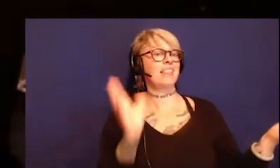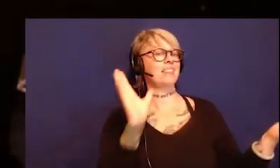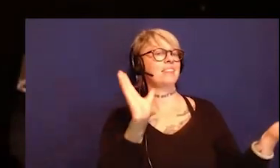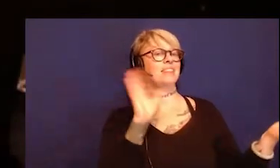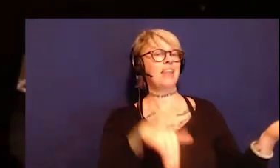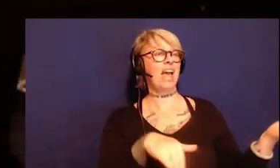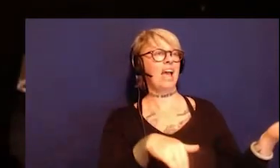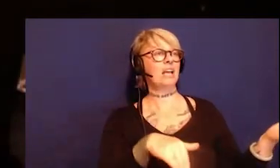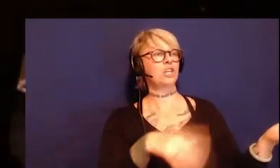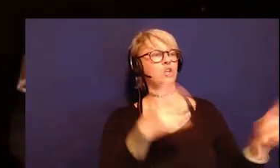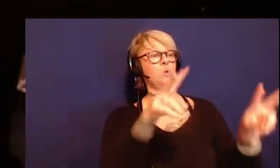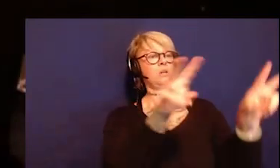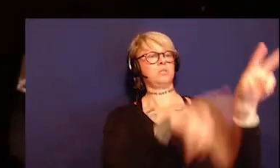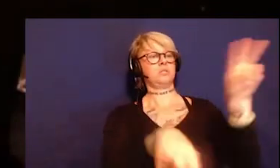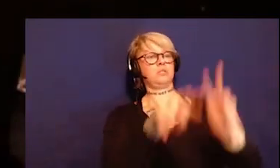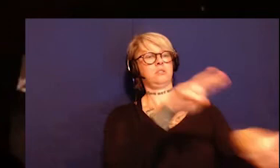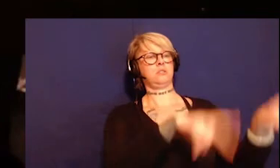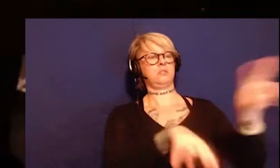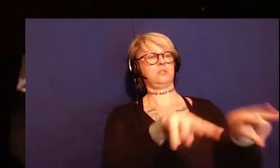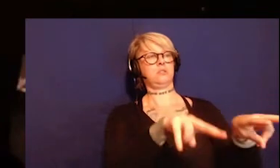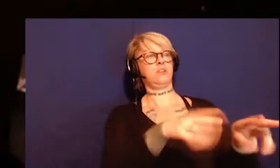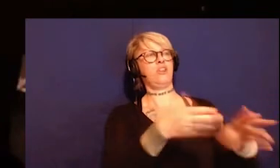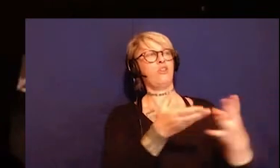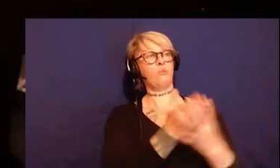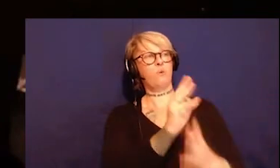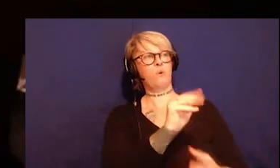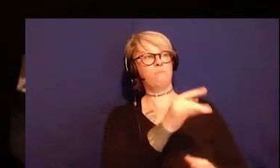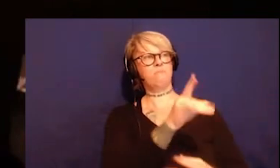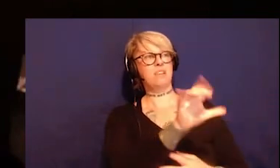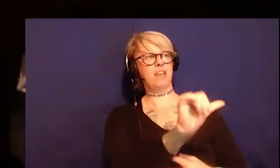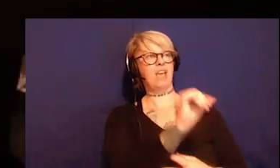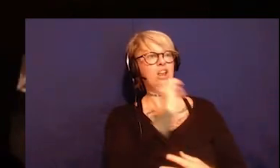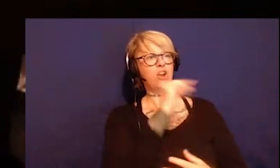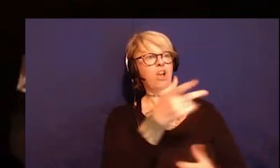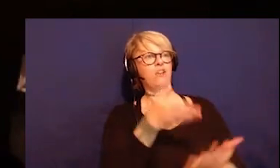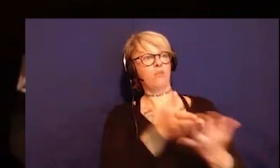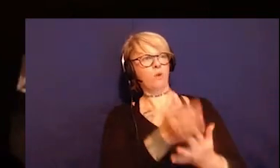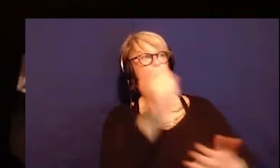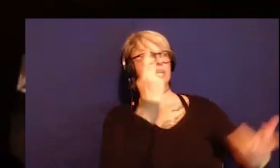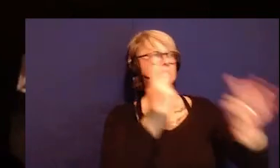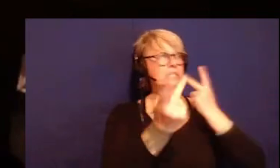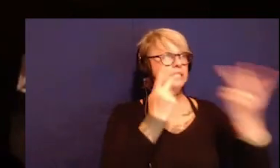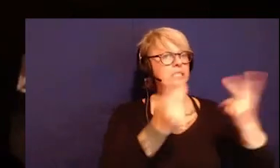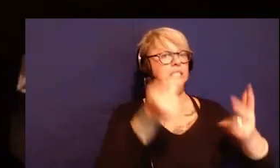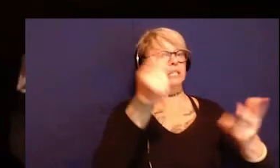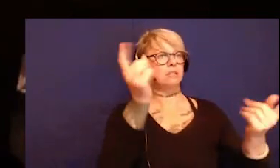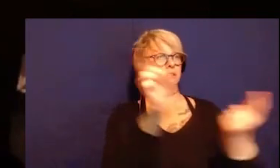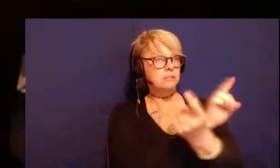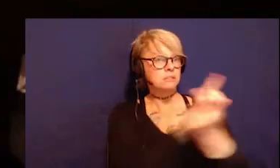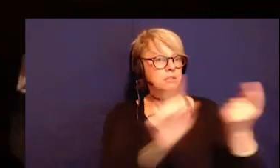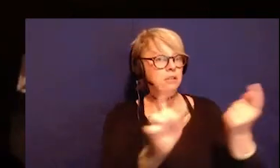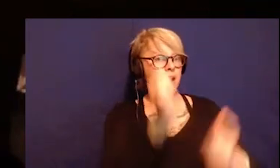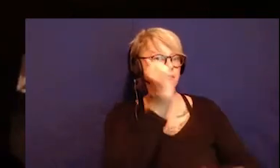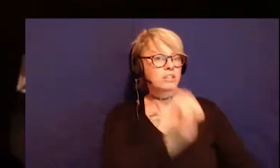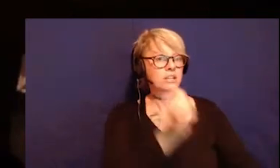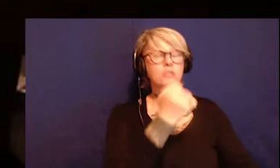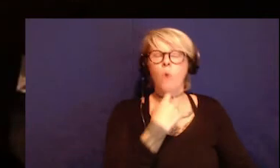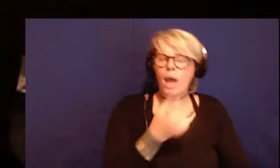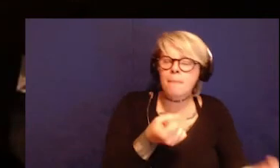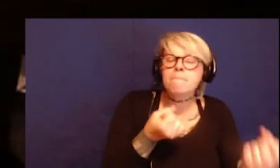safe distance via the media rather than through daily routine interaction. So I totally